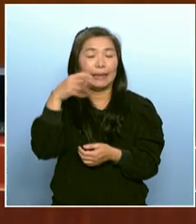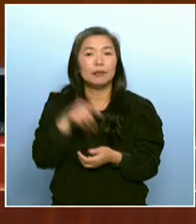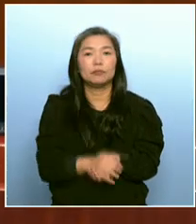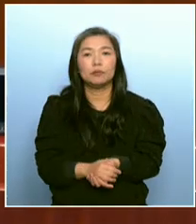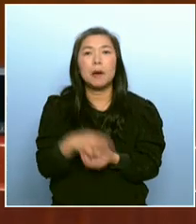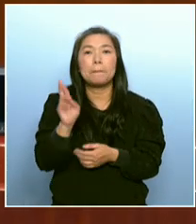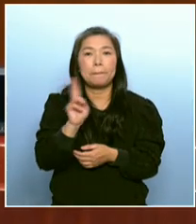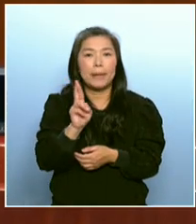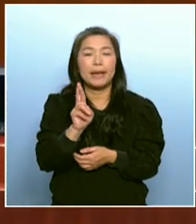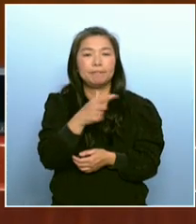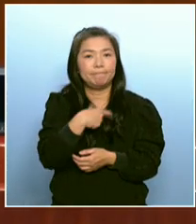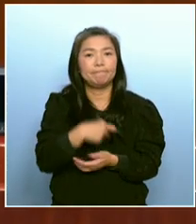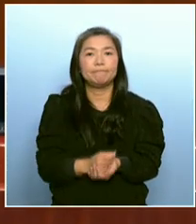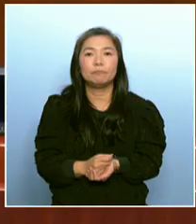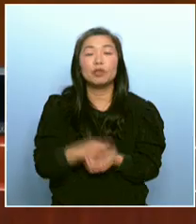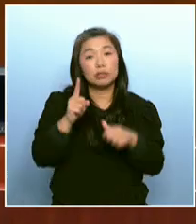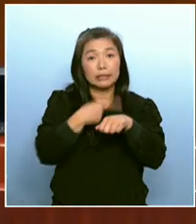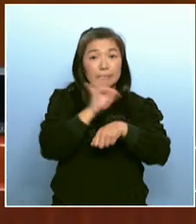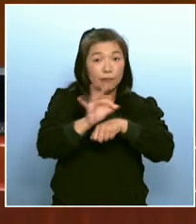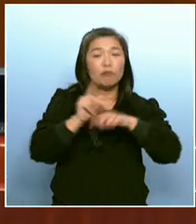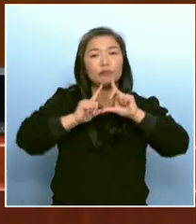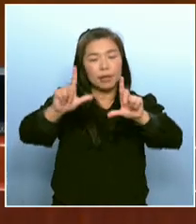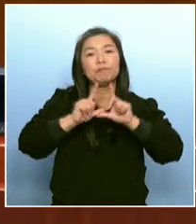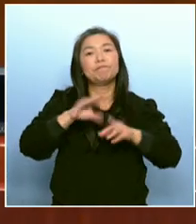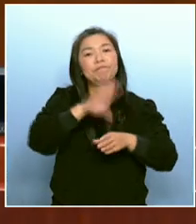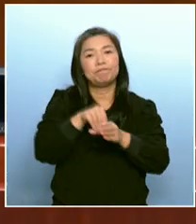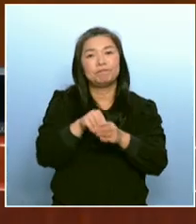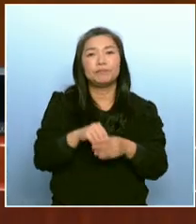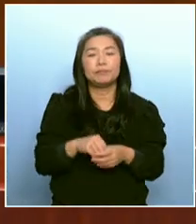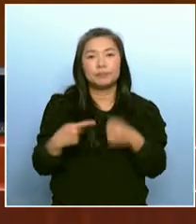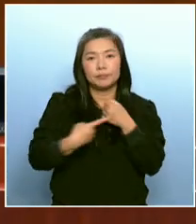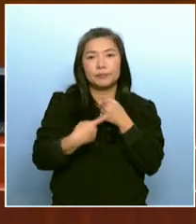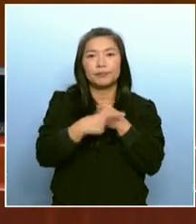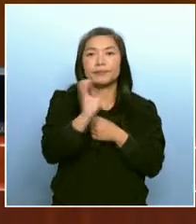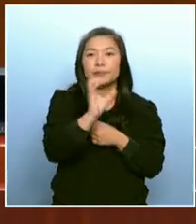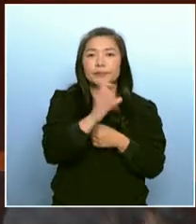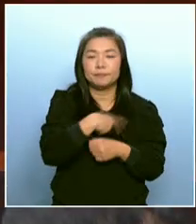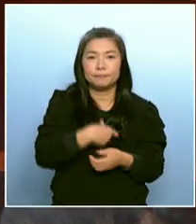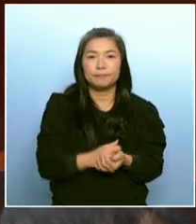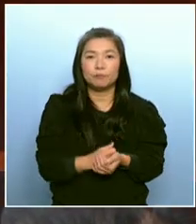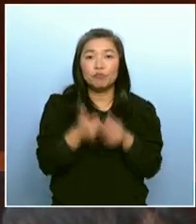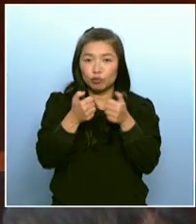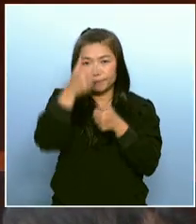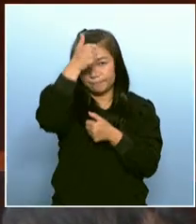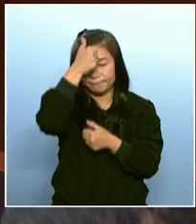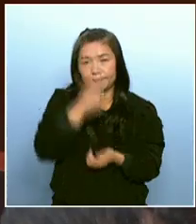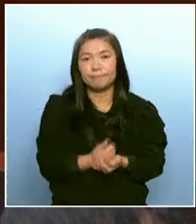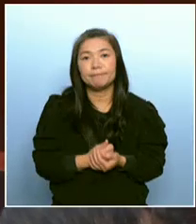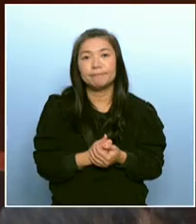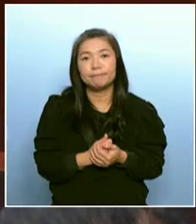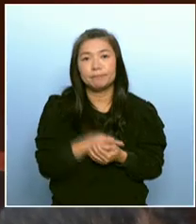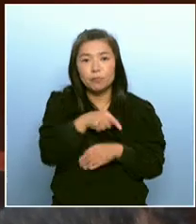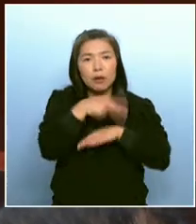Bill Tang, and Ms. Ginny Man. 3 minutes for each member, including questions and answers. Mr. Chen Pui-leung, please. Thank you,